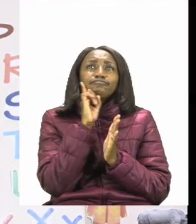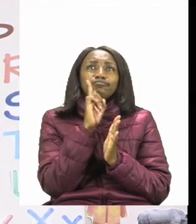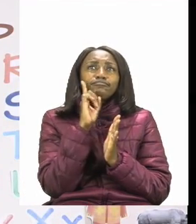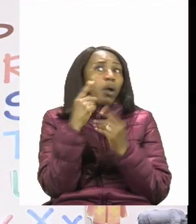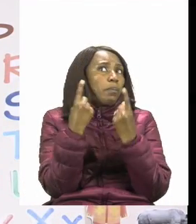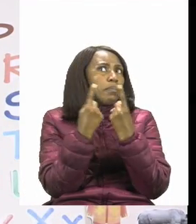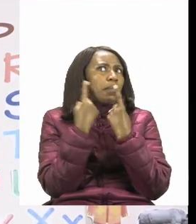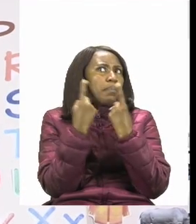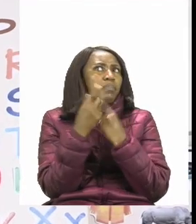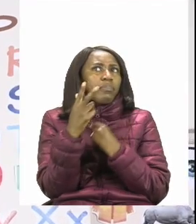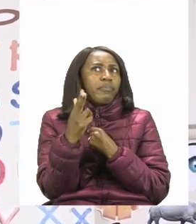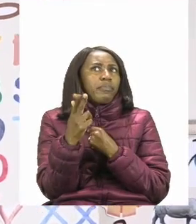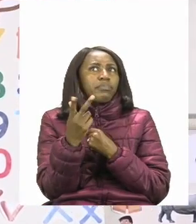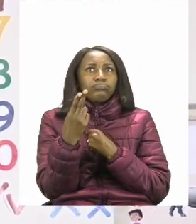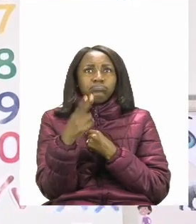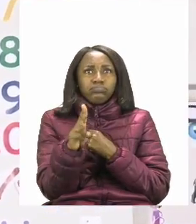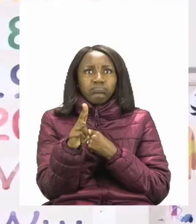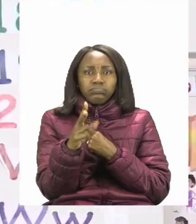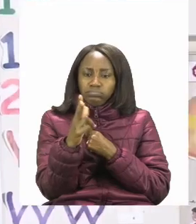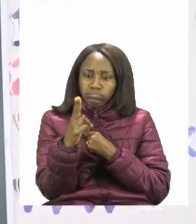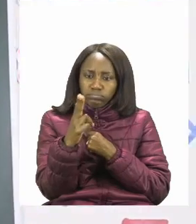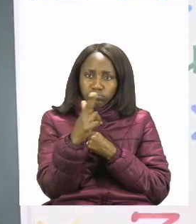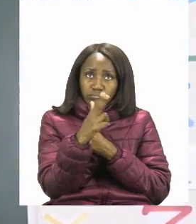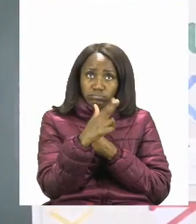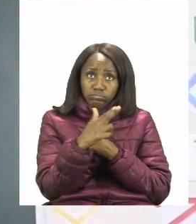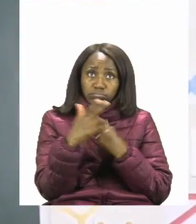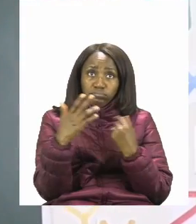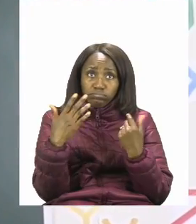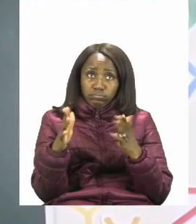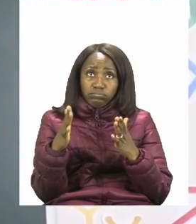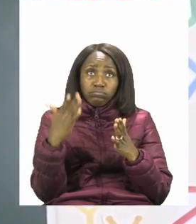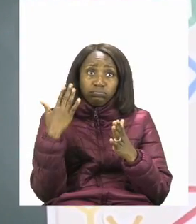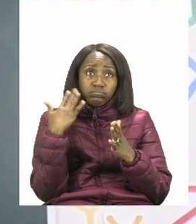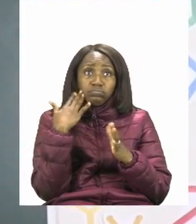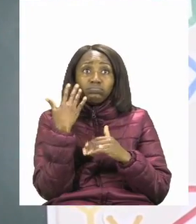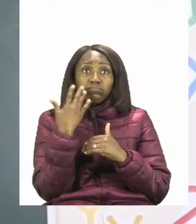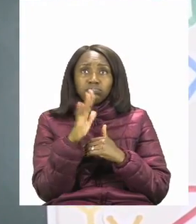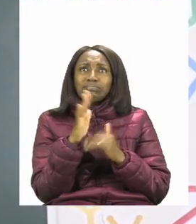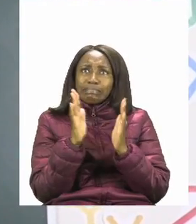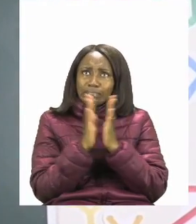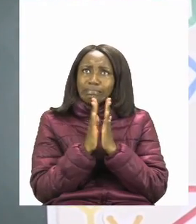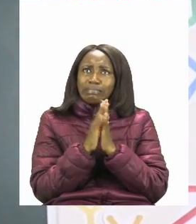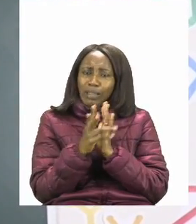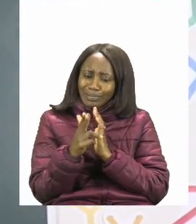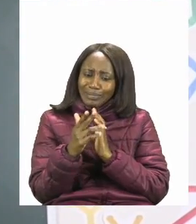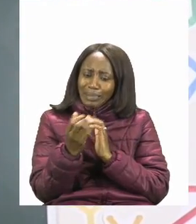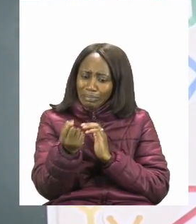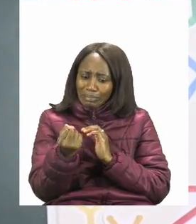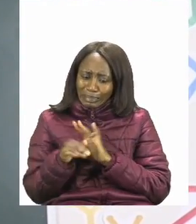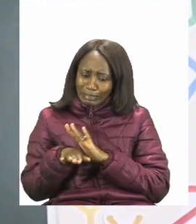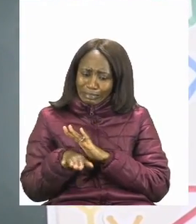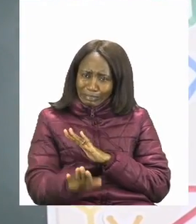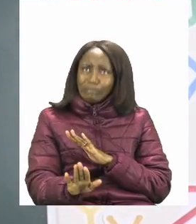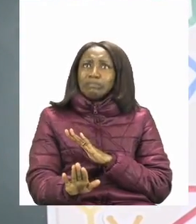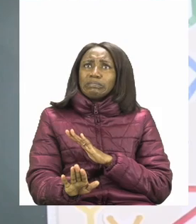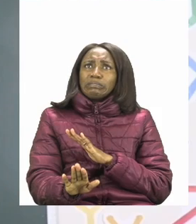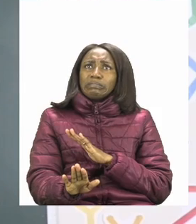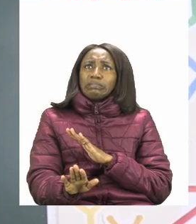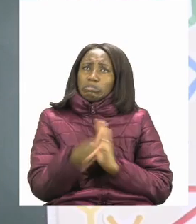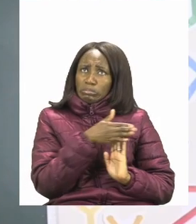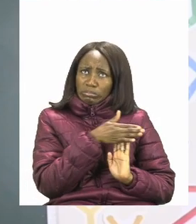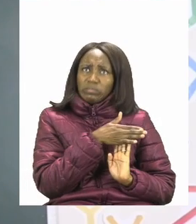play with it. Cut out your cube, and when you are done, put the pair of scissors away. It is not a